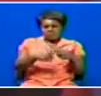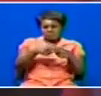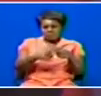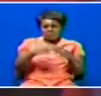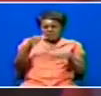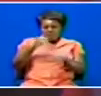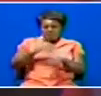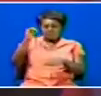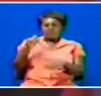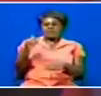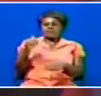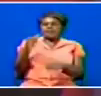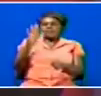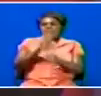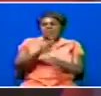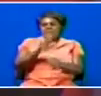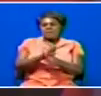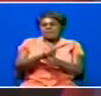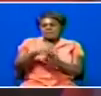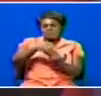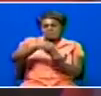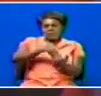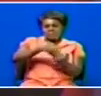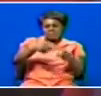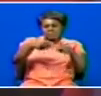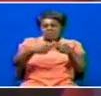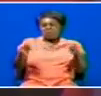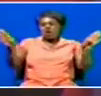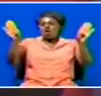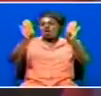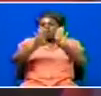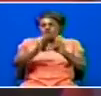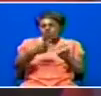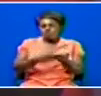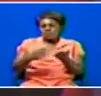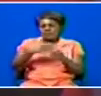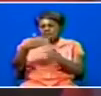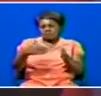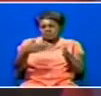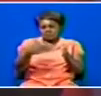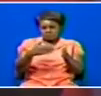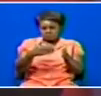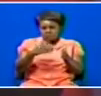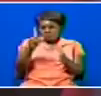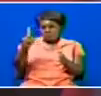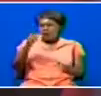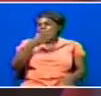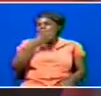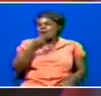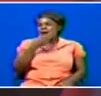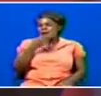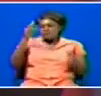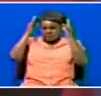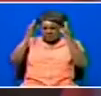ripple effects. While many plastic manufacturing companies closed shop weeks after the ban, for one man, the move may